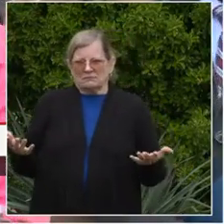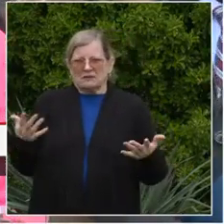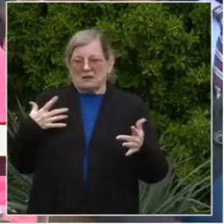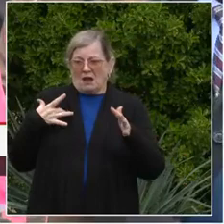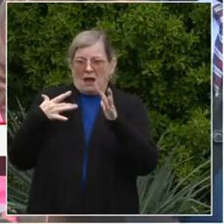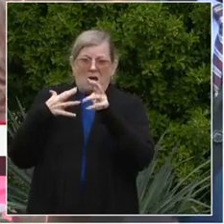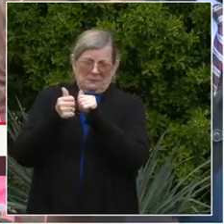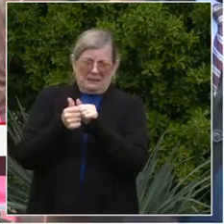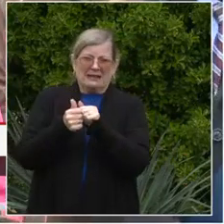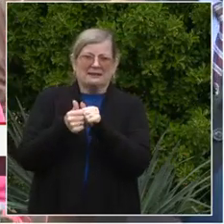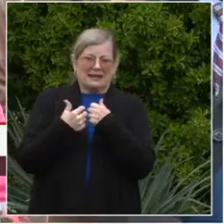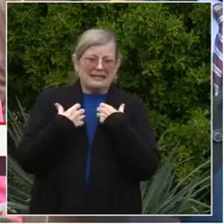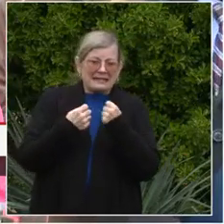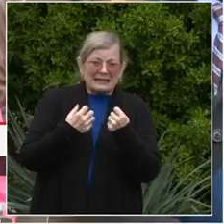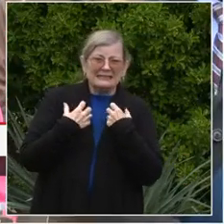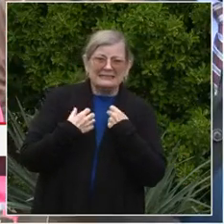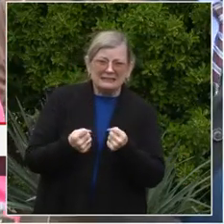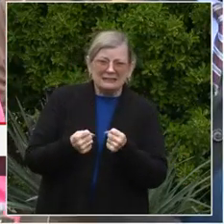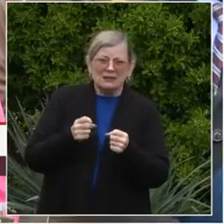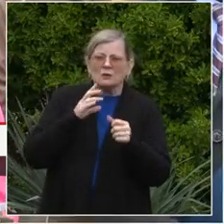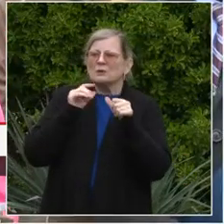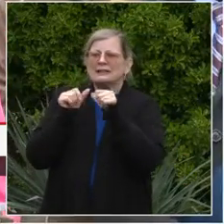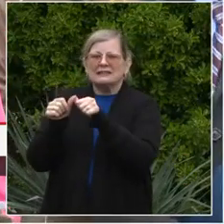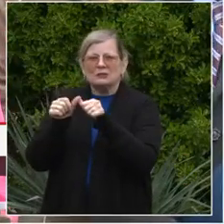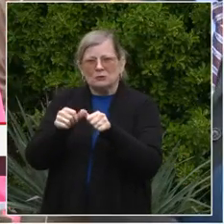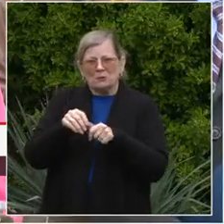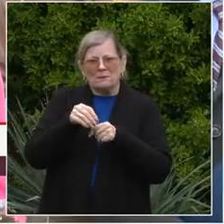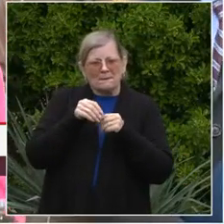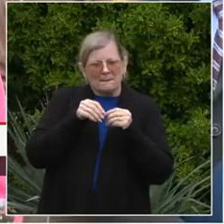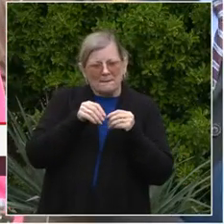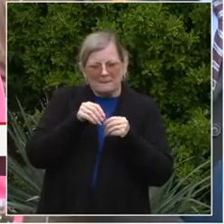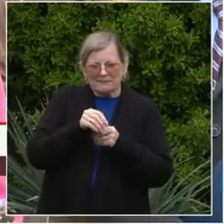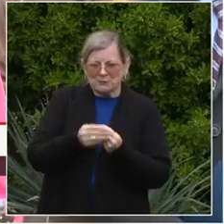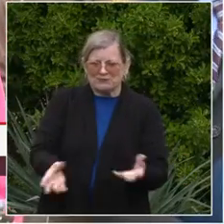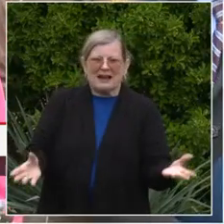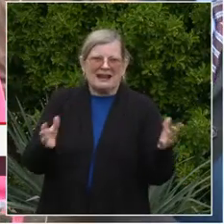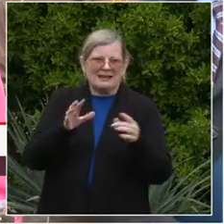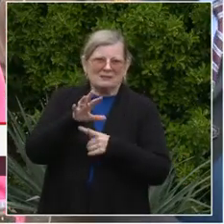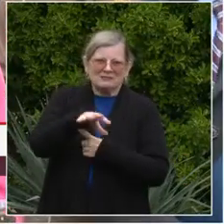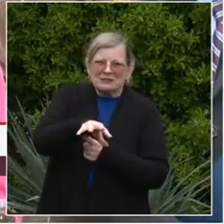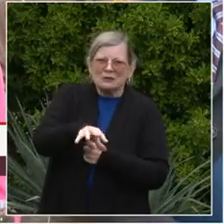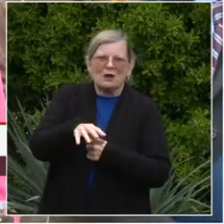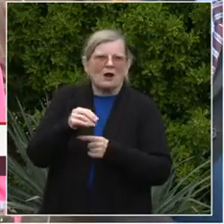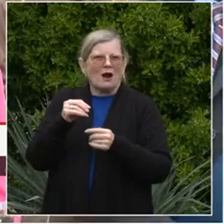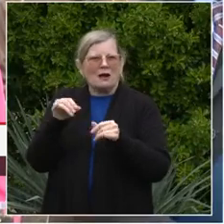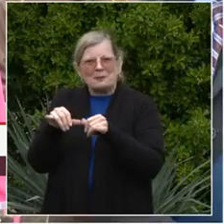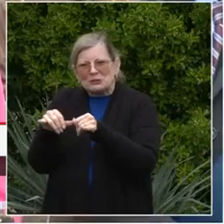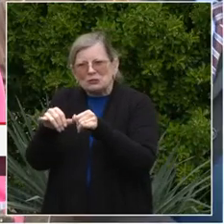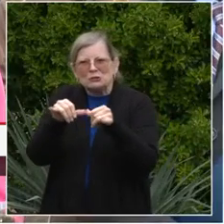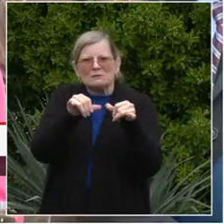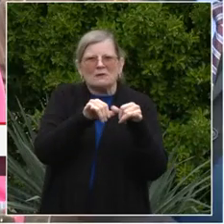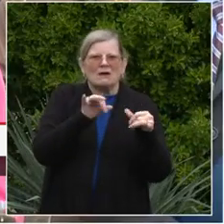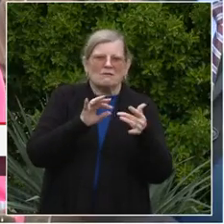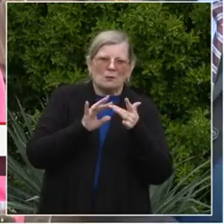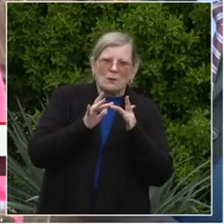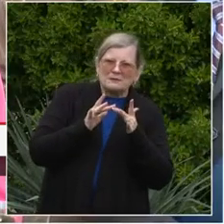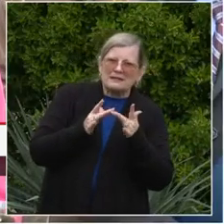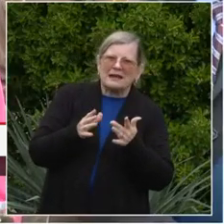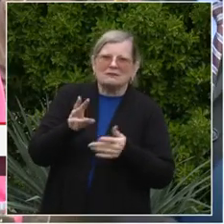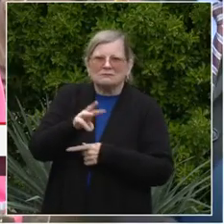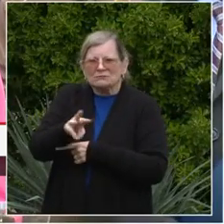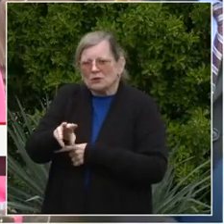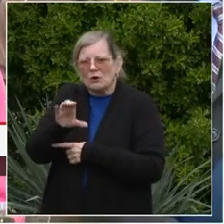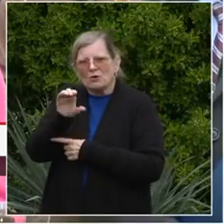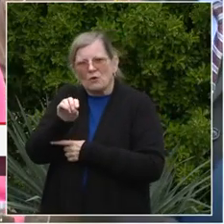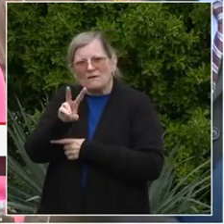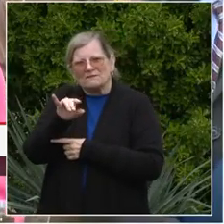Health will continue to provide surveillance metrics on DC Health's web pages at